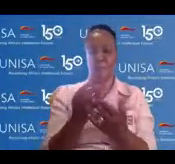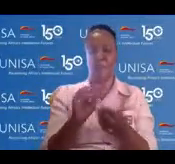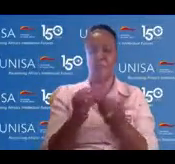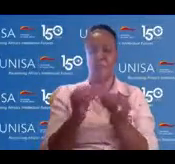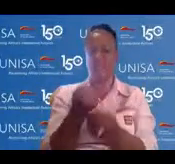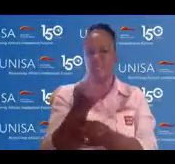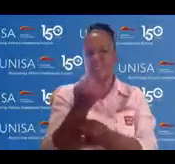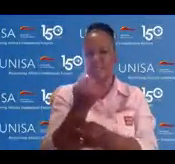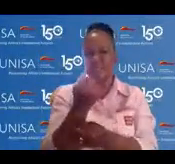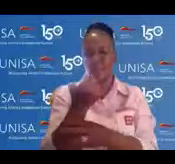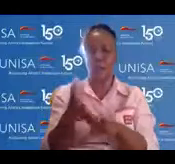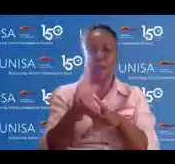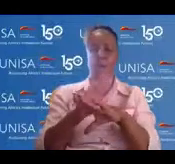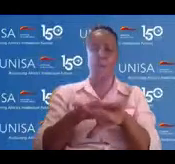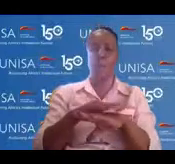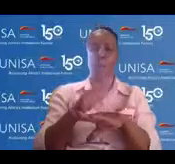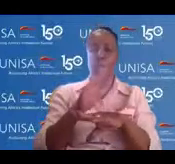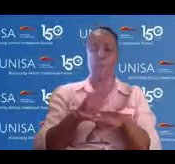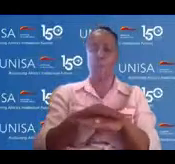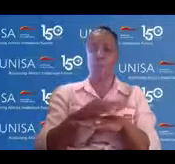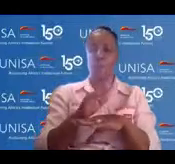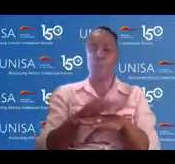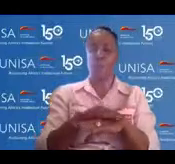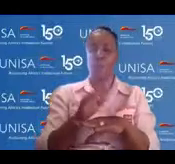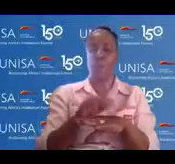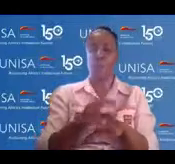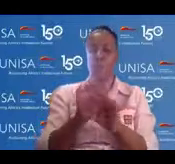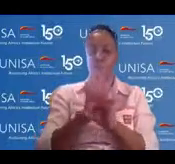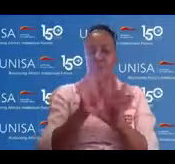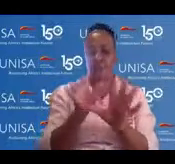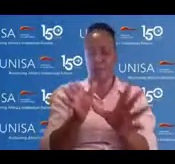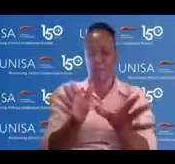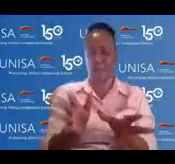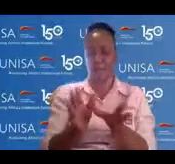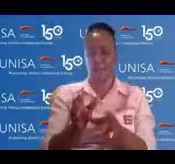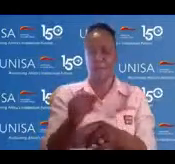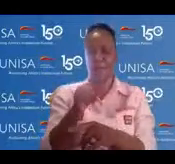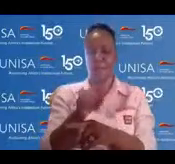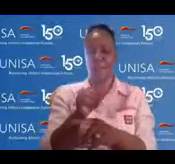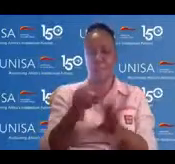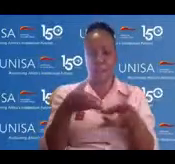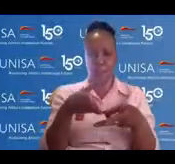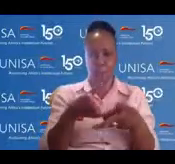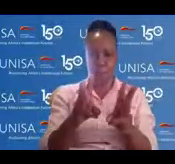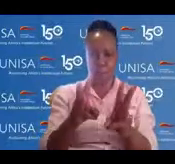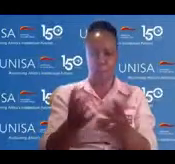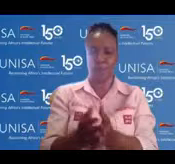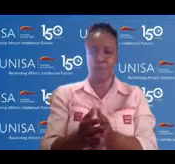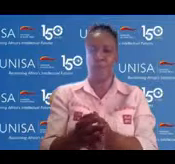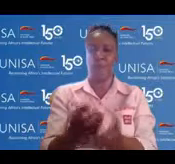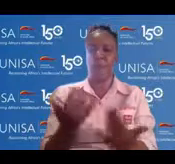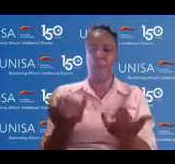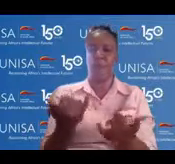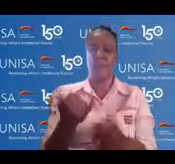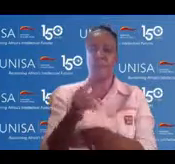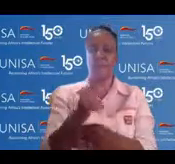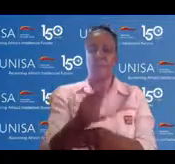more unclarity. In this instance, it is